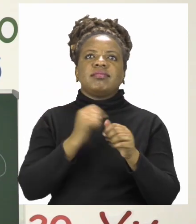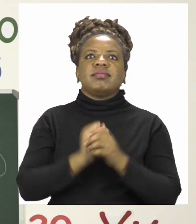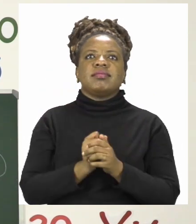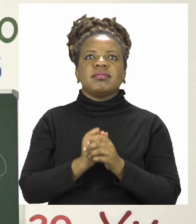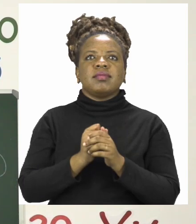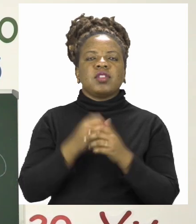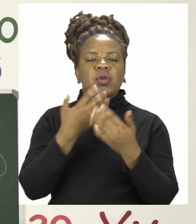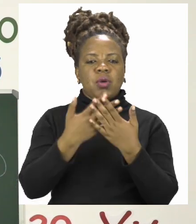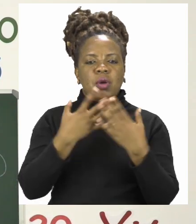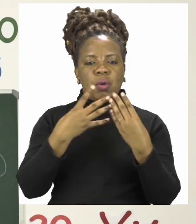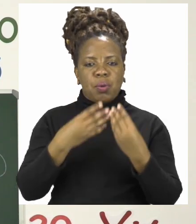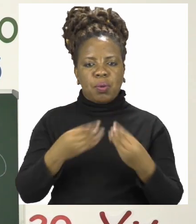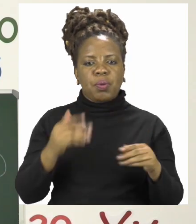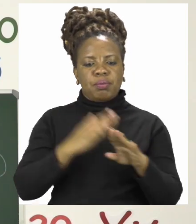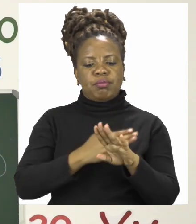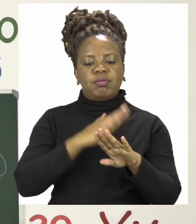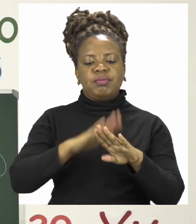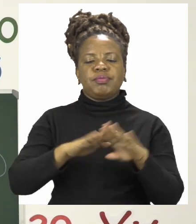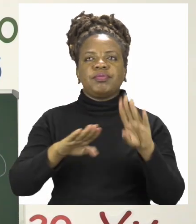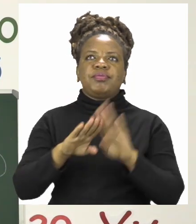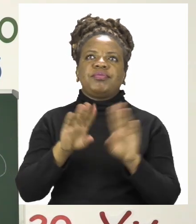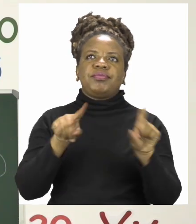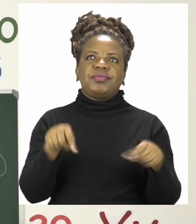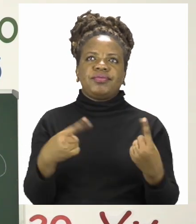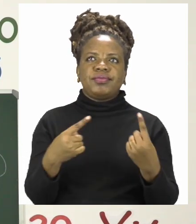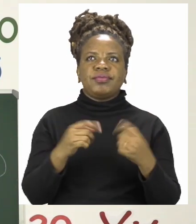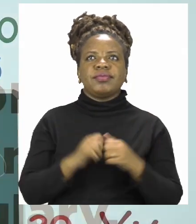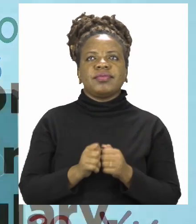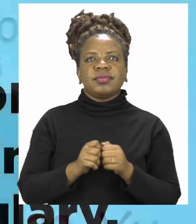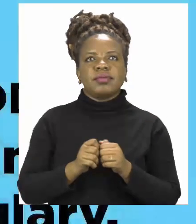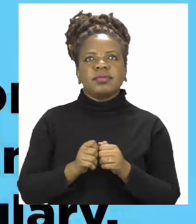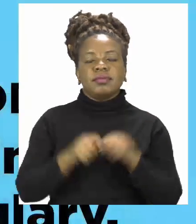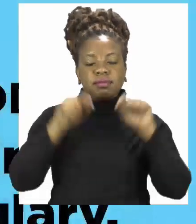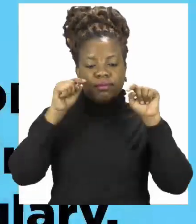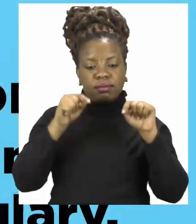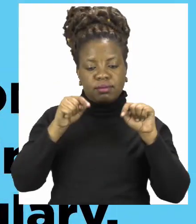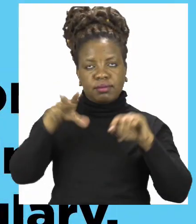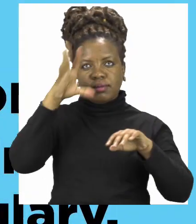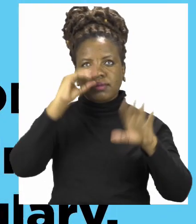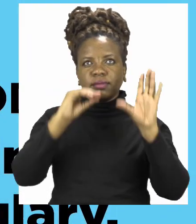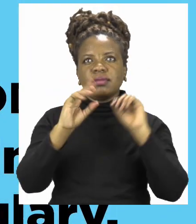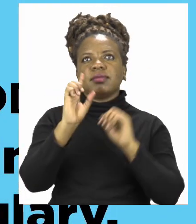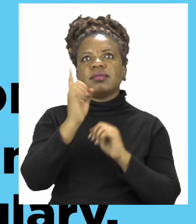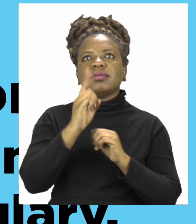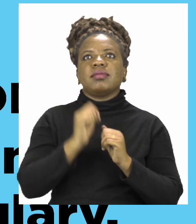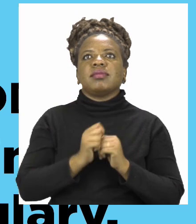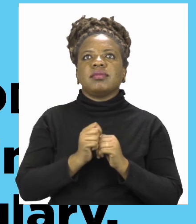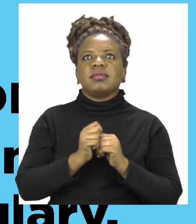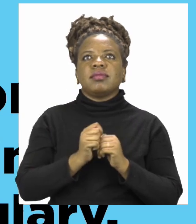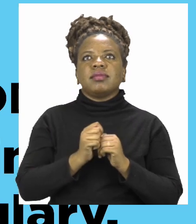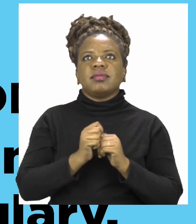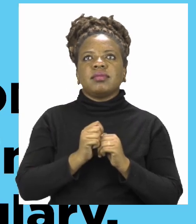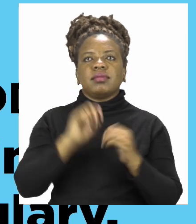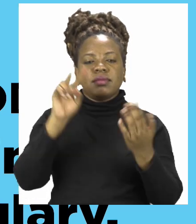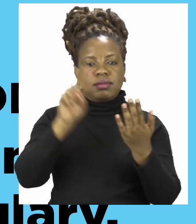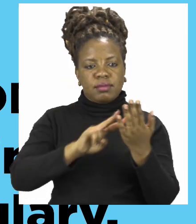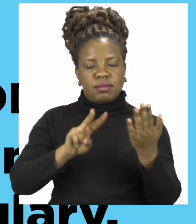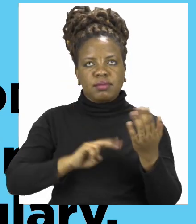hands are dry before you touch anything else. For today's lesson, we will be talking about